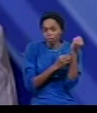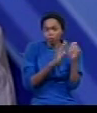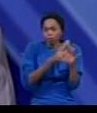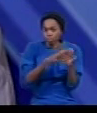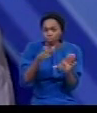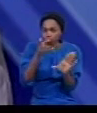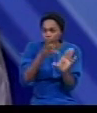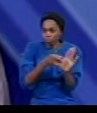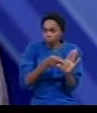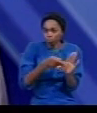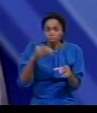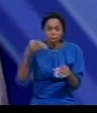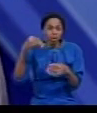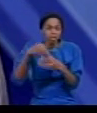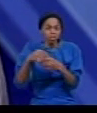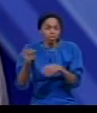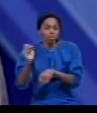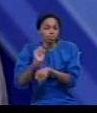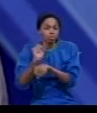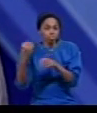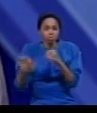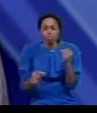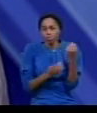the works of the flesh.